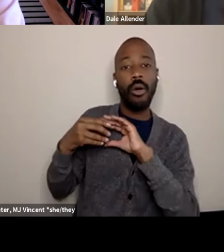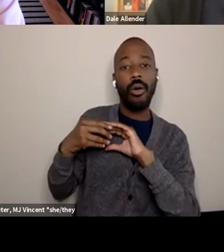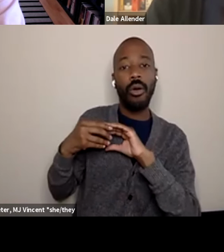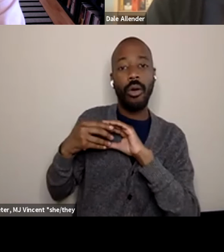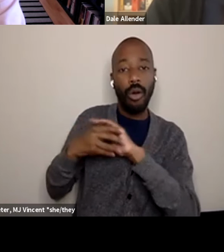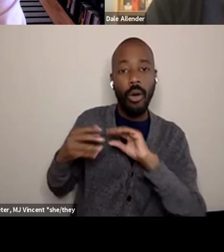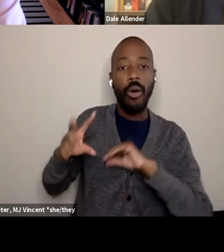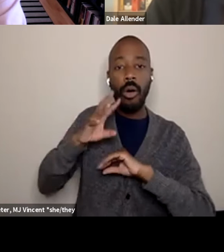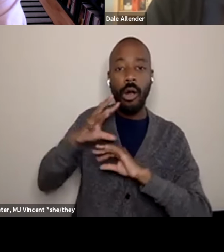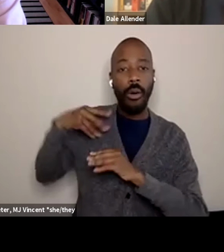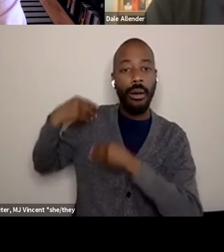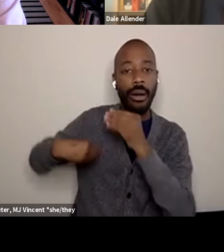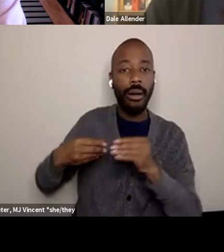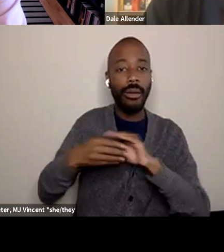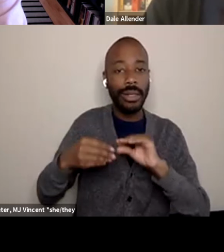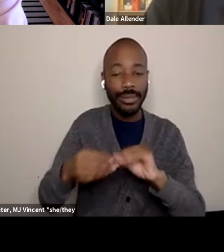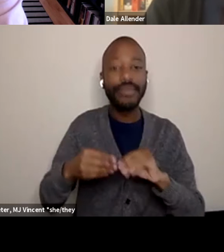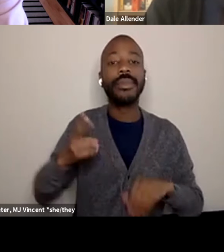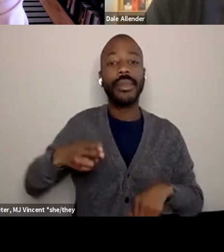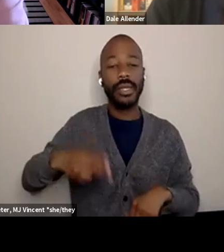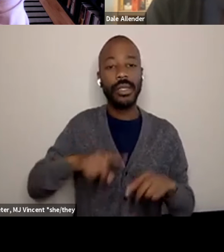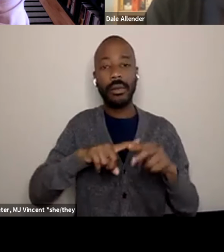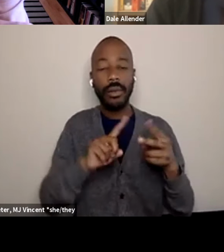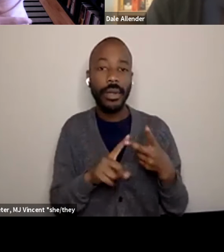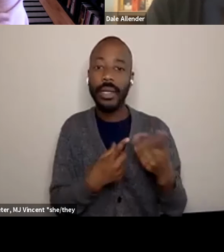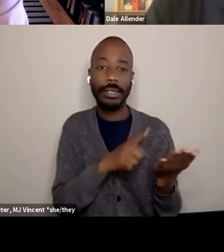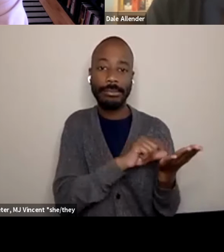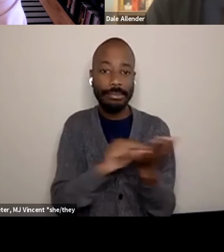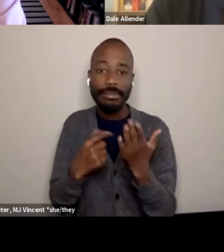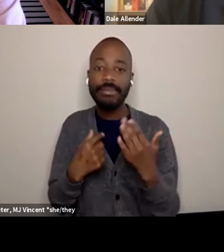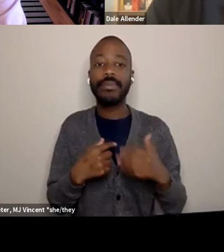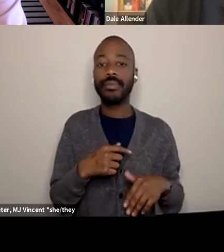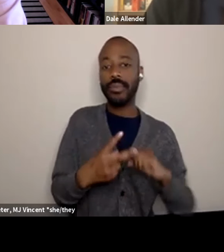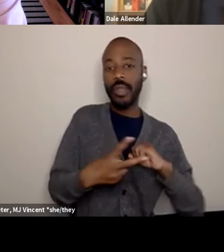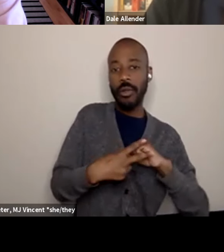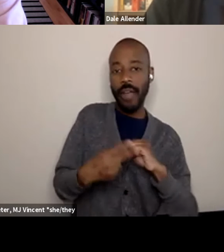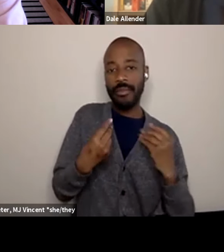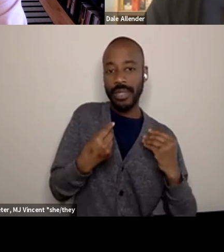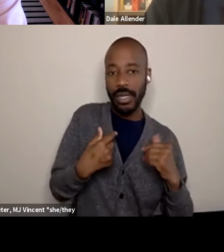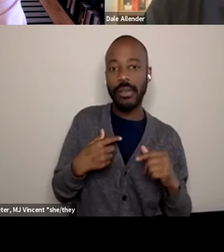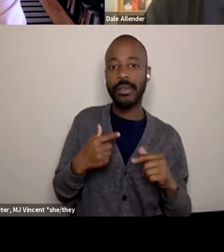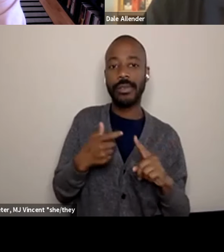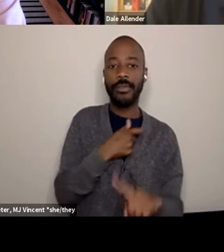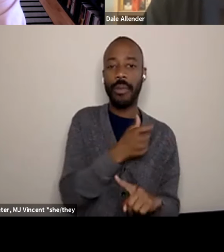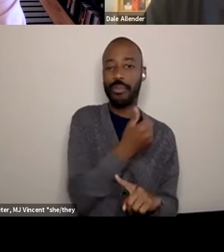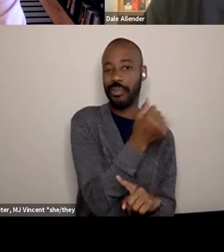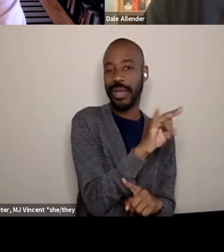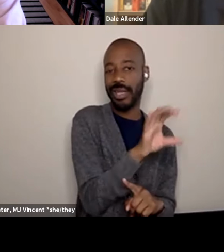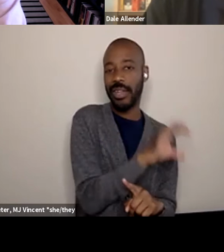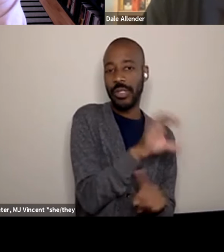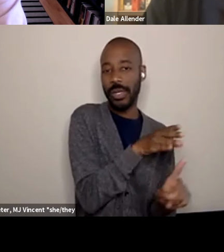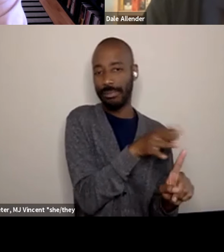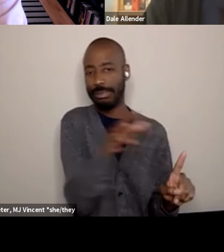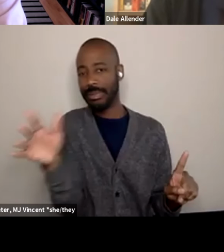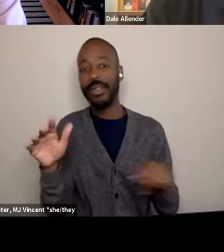archival materials from the 1800s up and through the the late